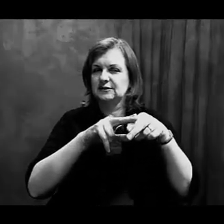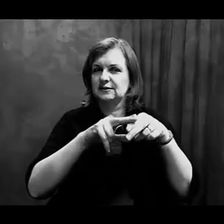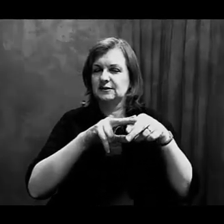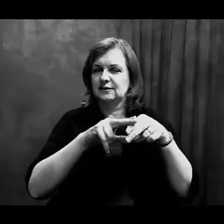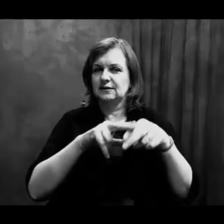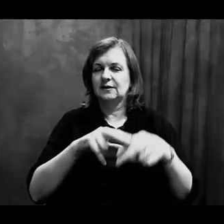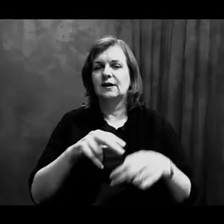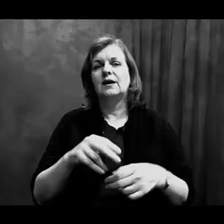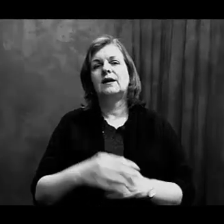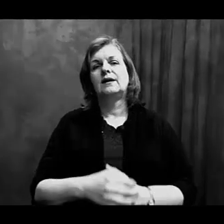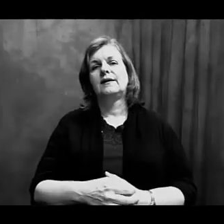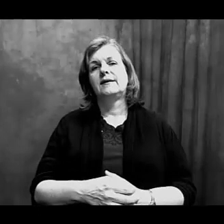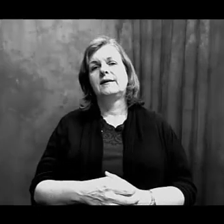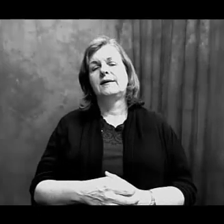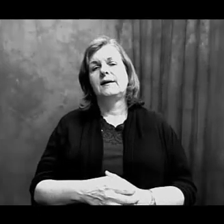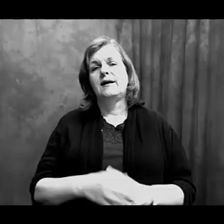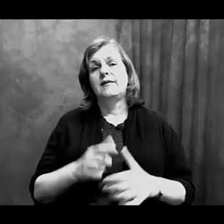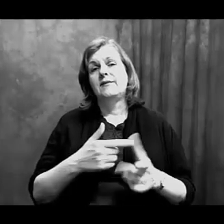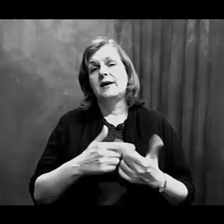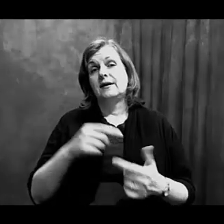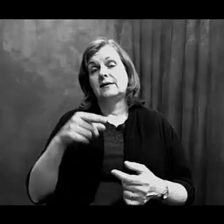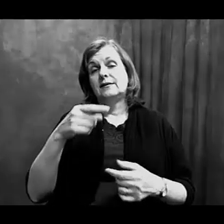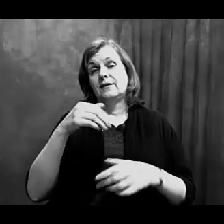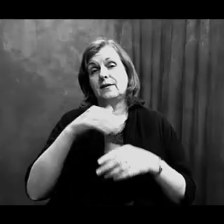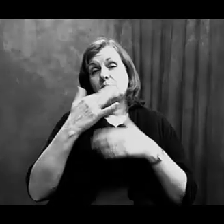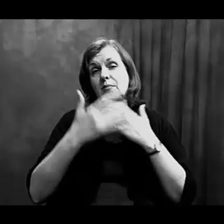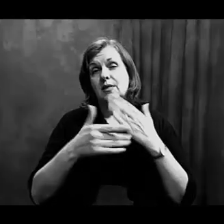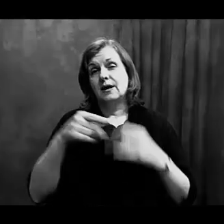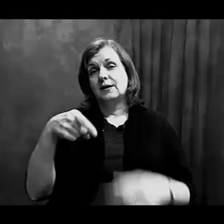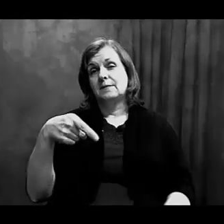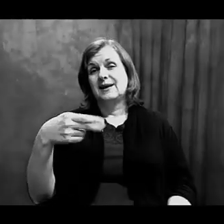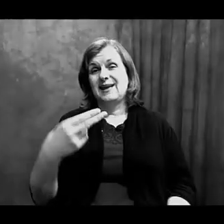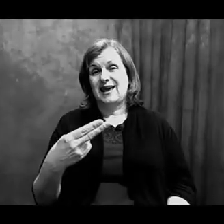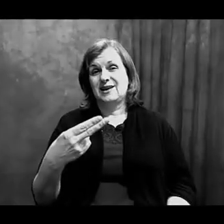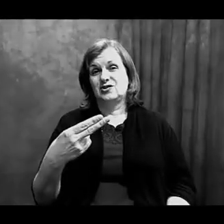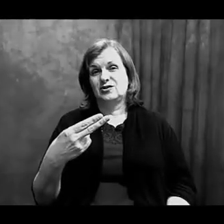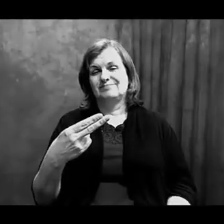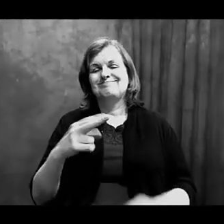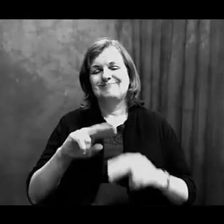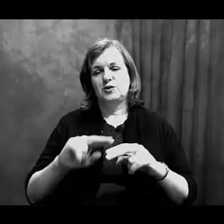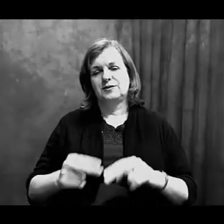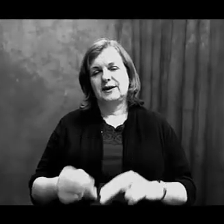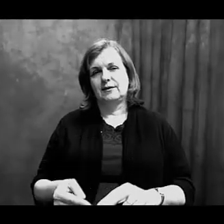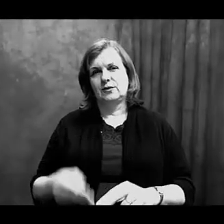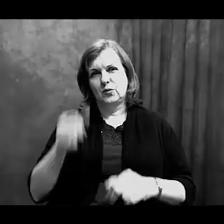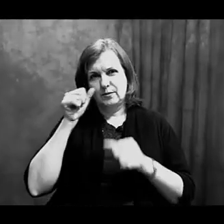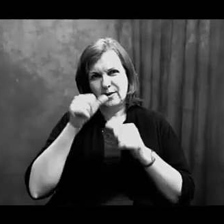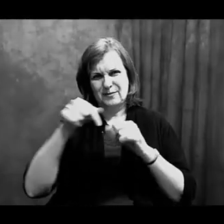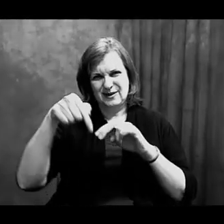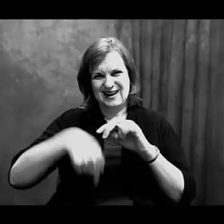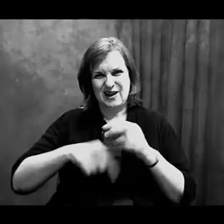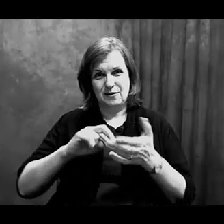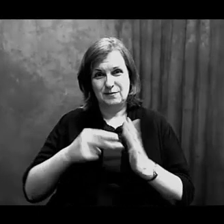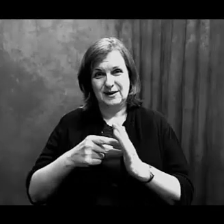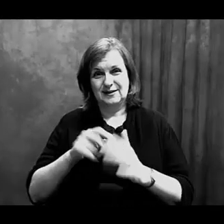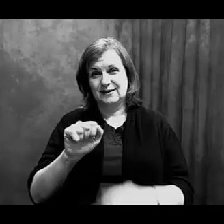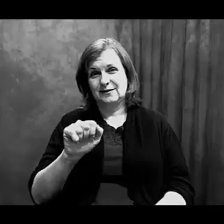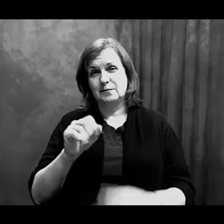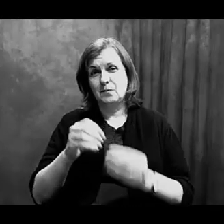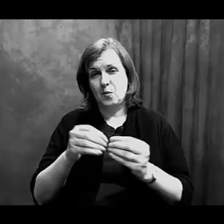when CO2 in your blood goes up, the pH of your blood goes down. Remember, down is